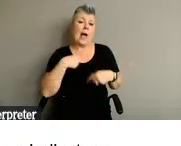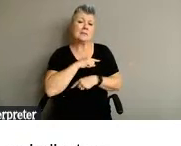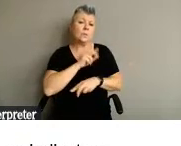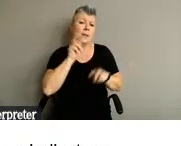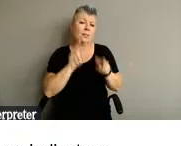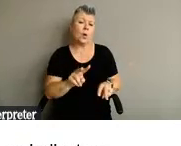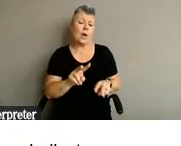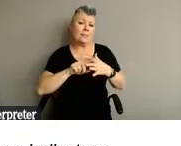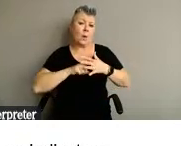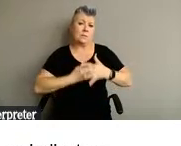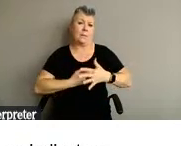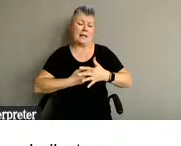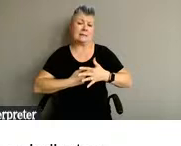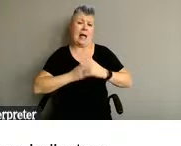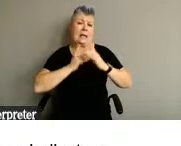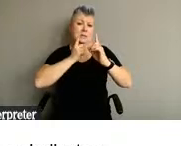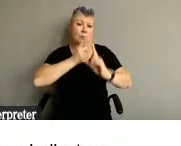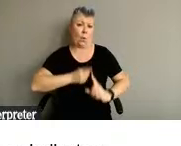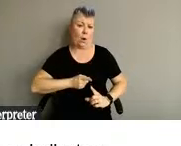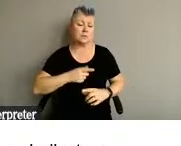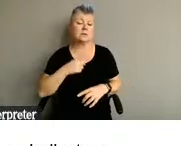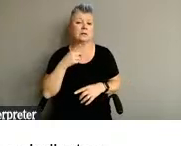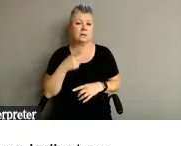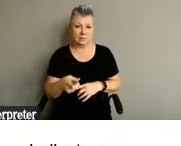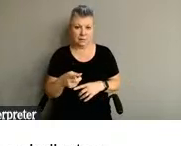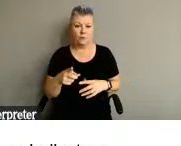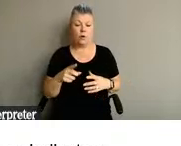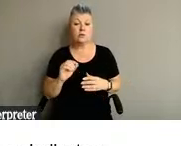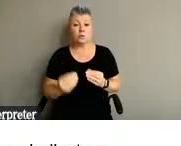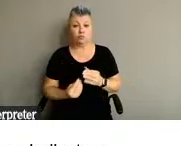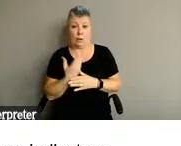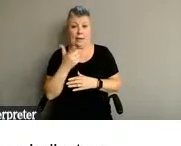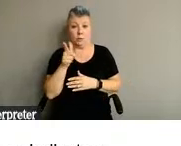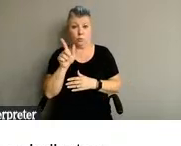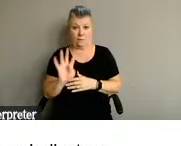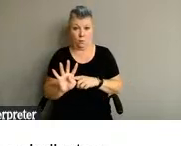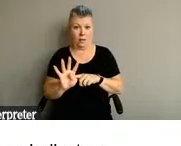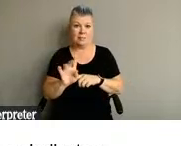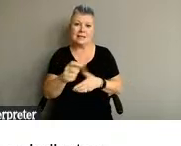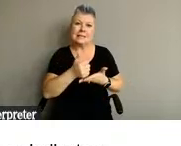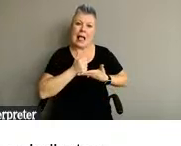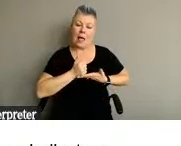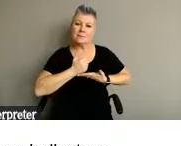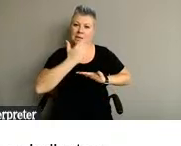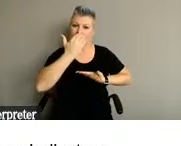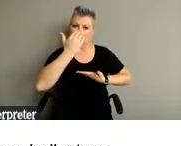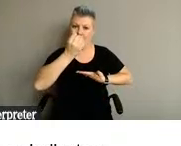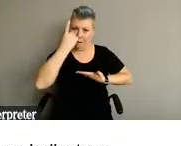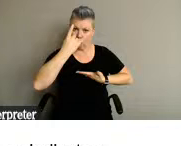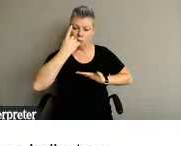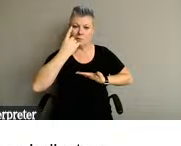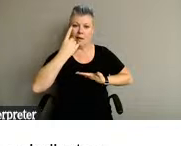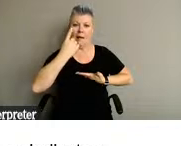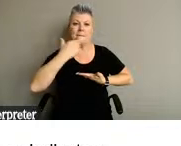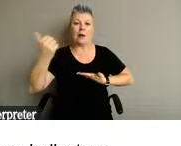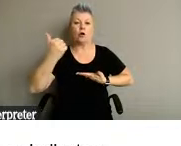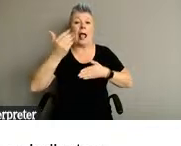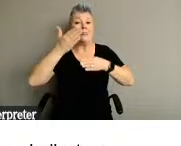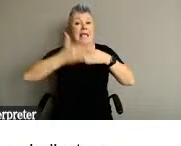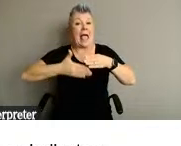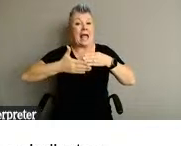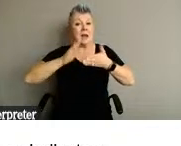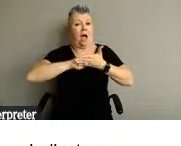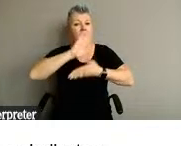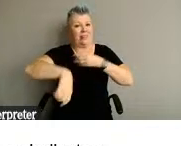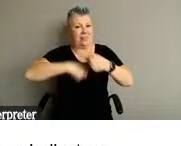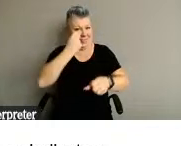is for spring 24, this is going to help enlighten us at the end of this year to be able to see